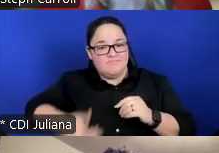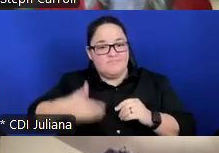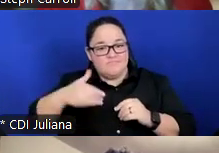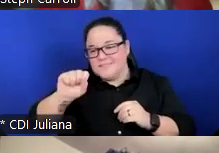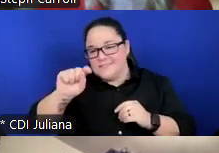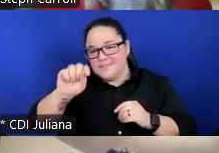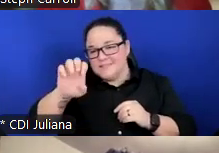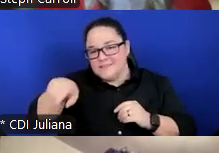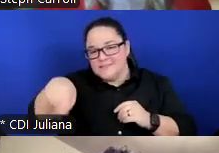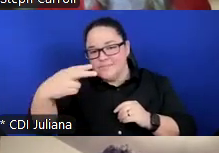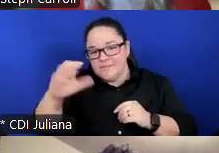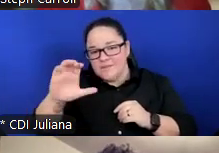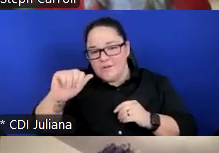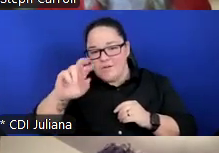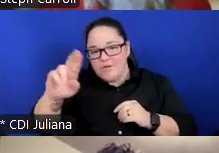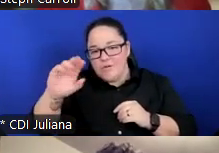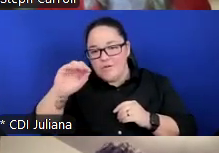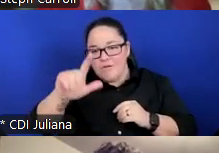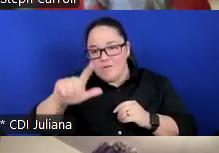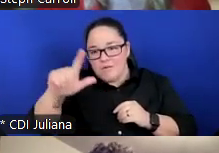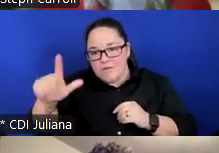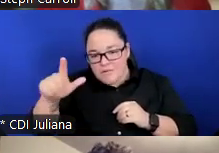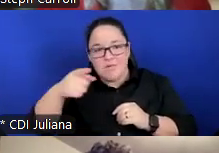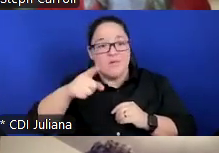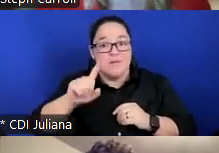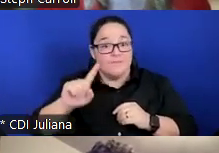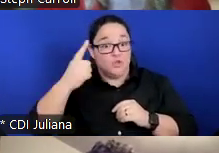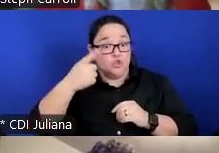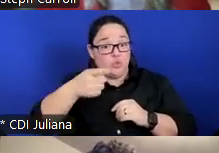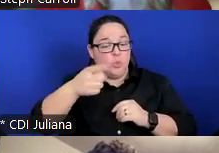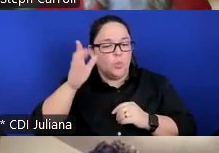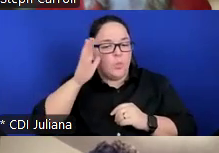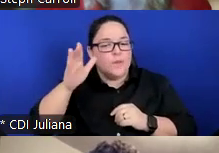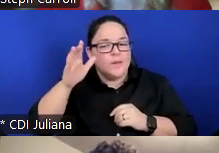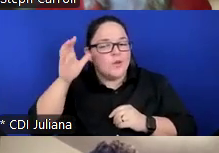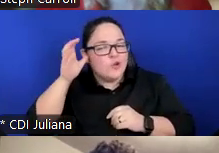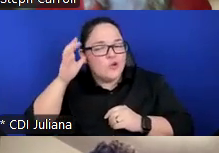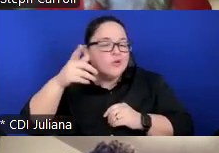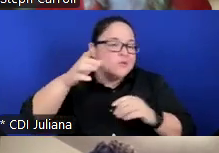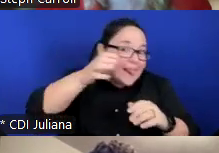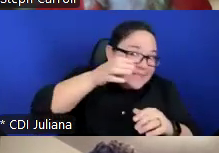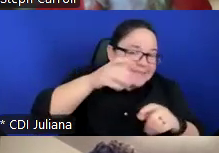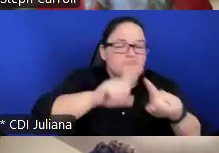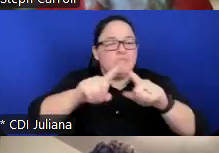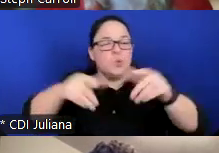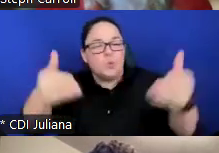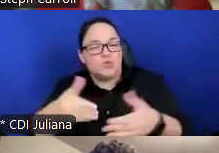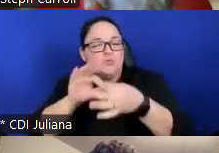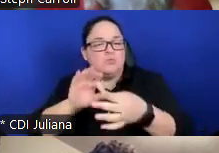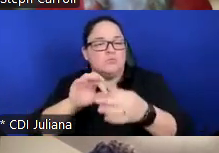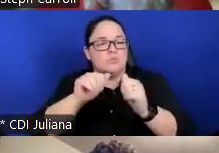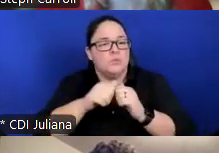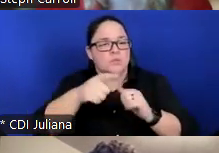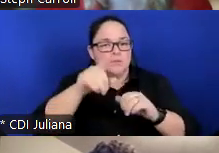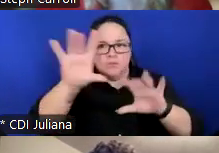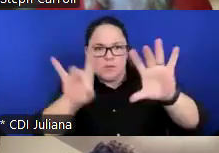hear an introduction related to selecting interpreter channels and language justice